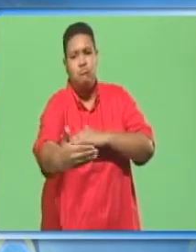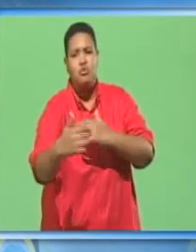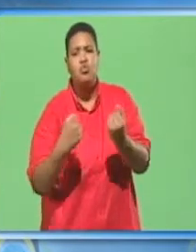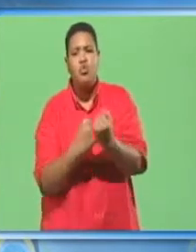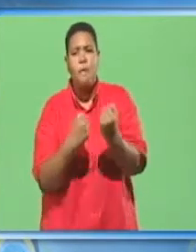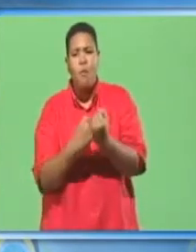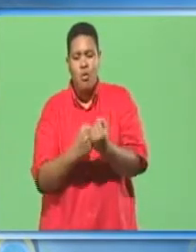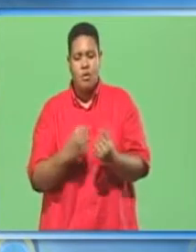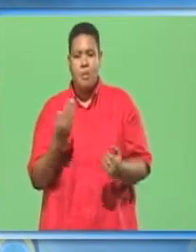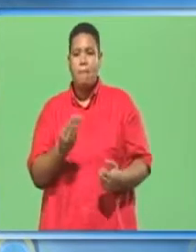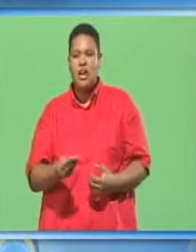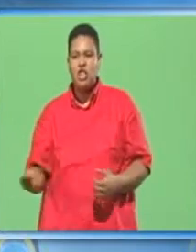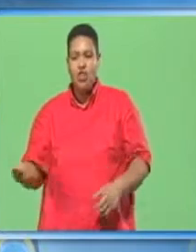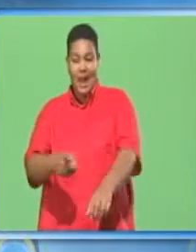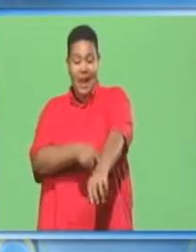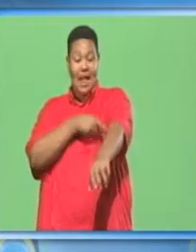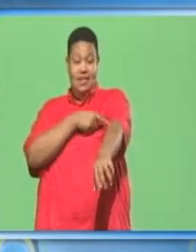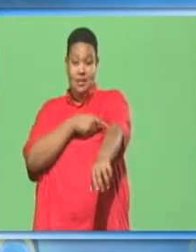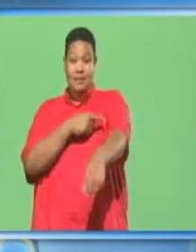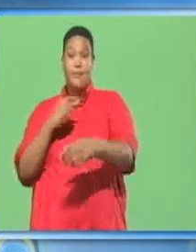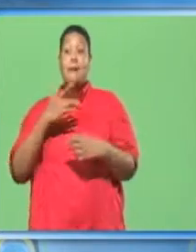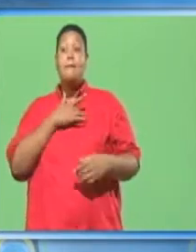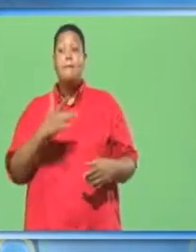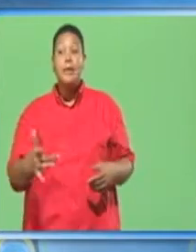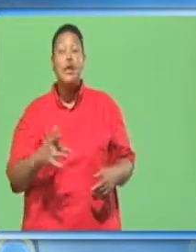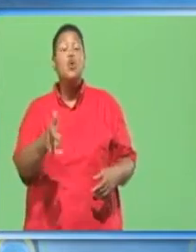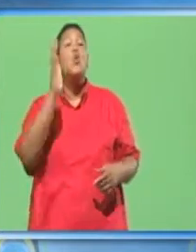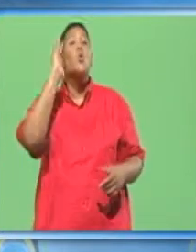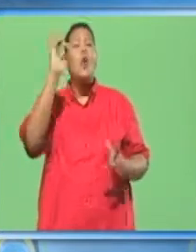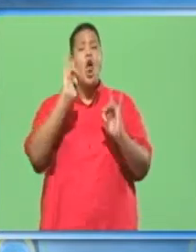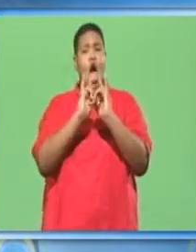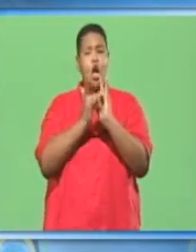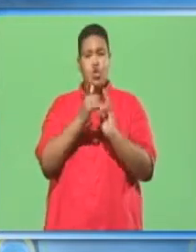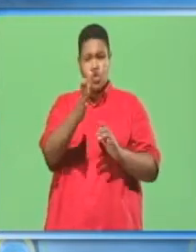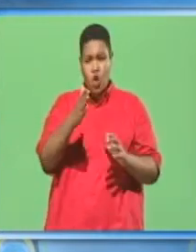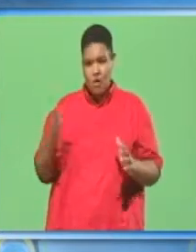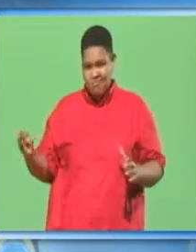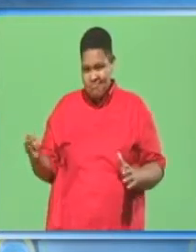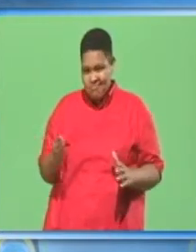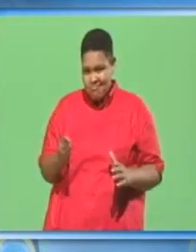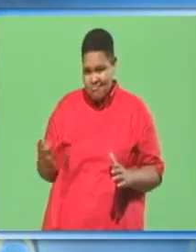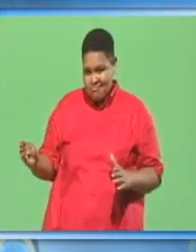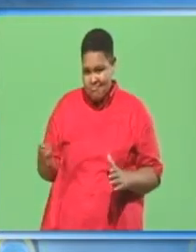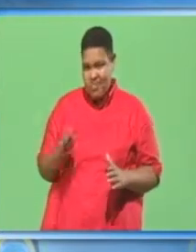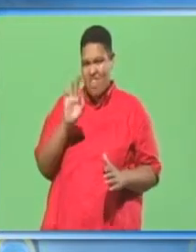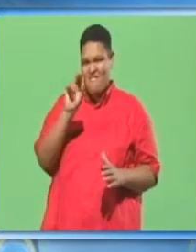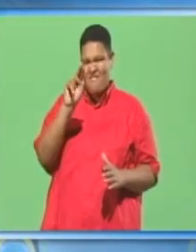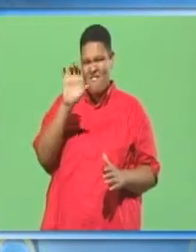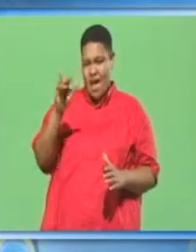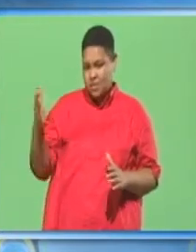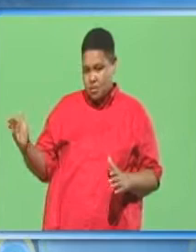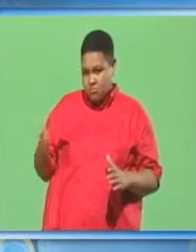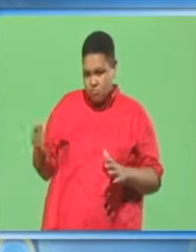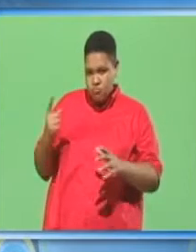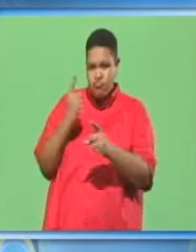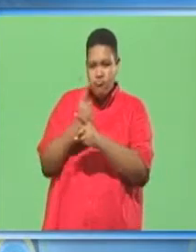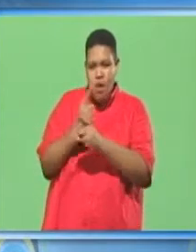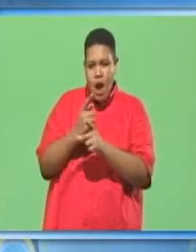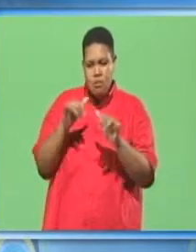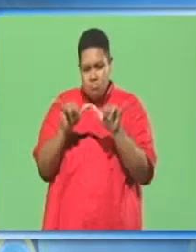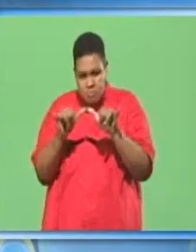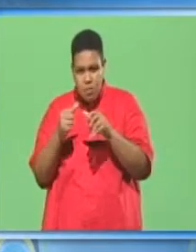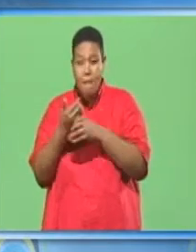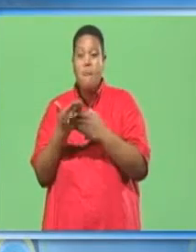material. 2. As usual, you would adjust your rip fence to the desired measurement before turning on the